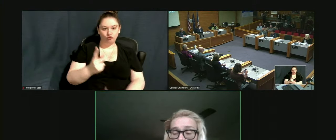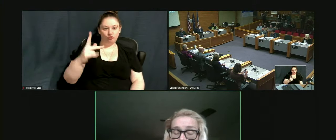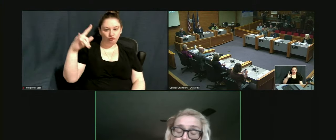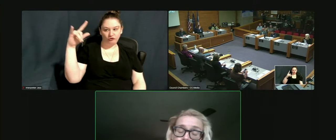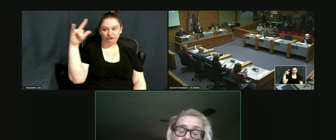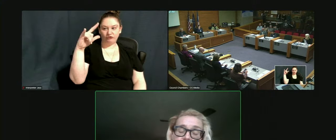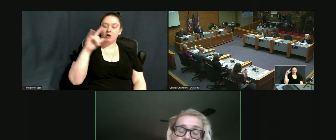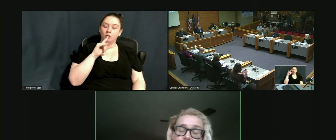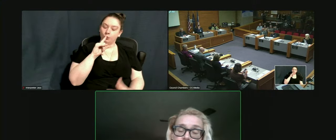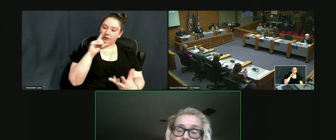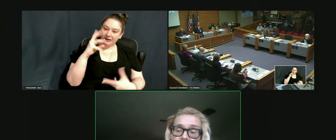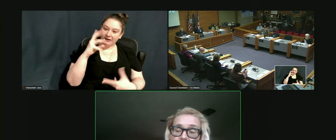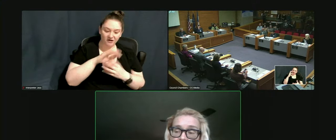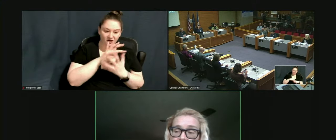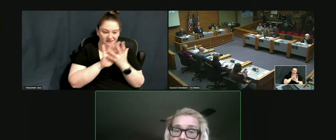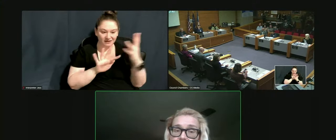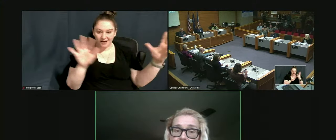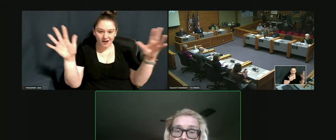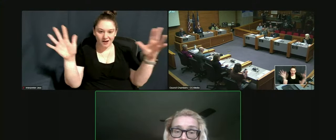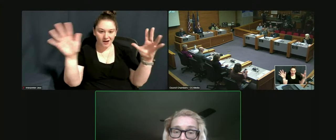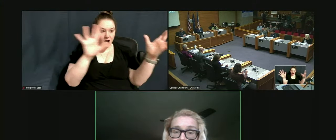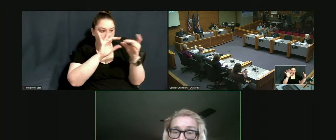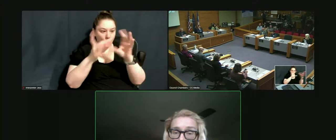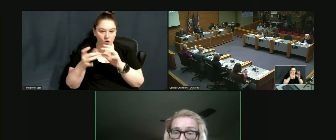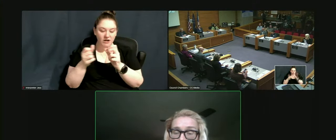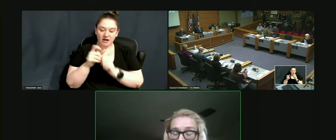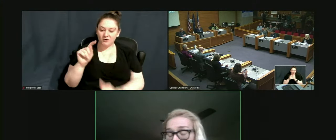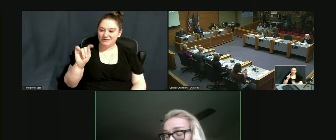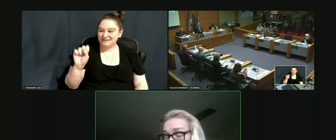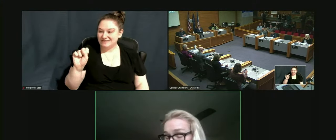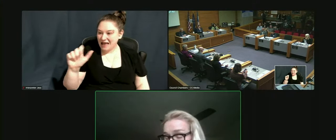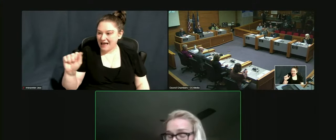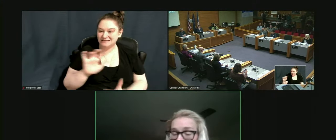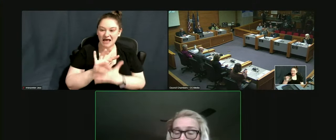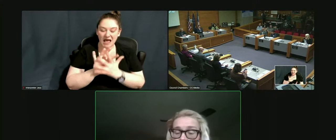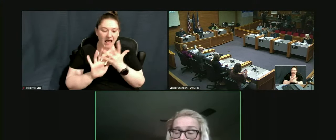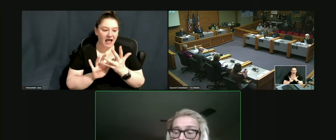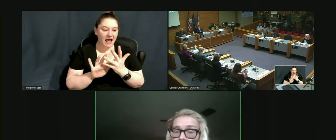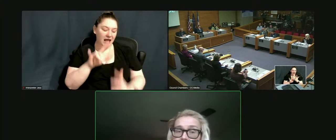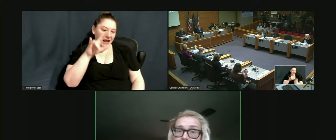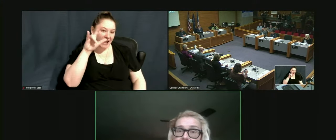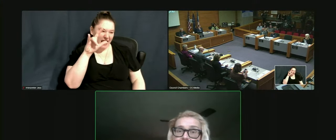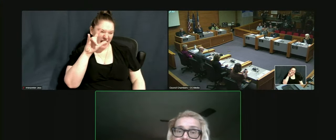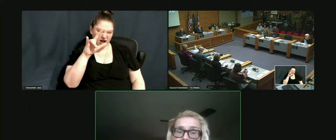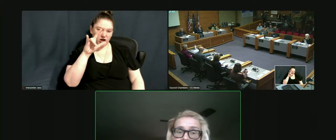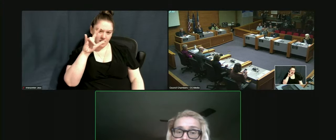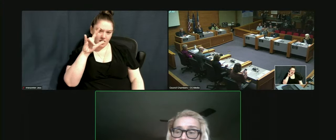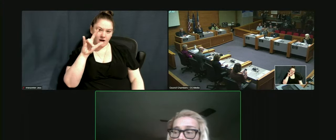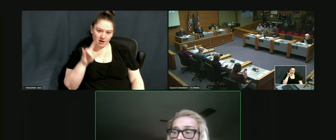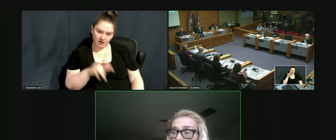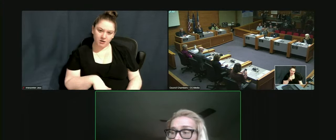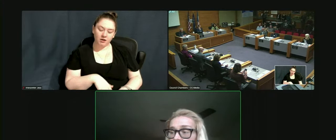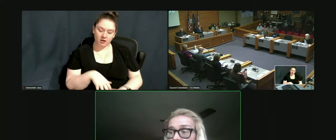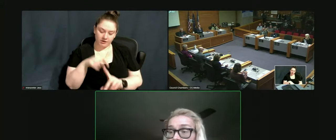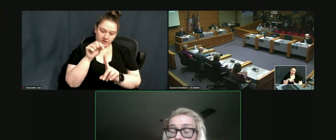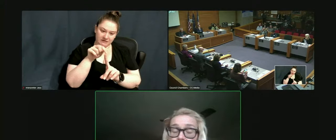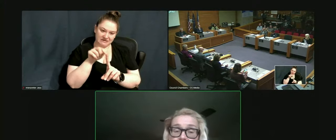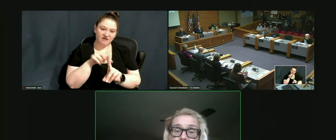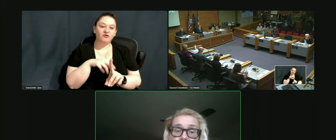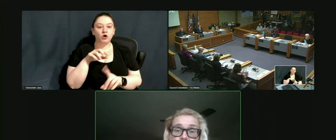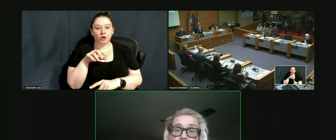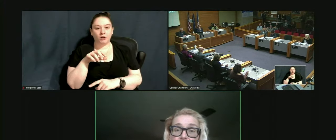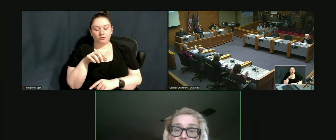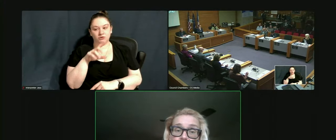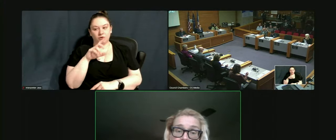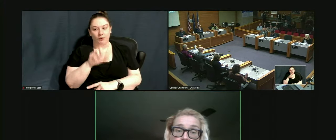lot of coordination with the TSA and the airline in question, Avelo Airlines. So again,